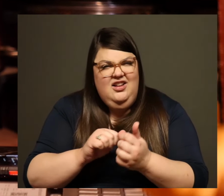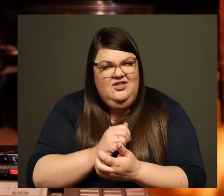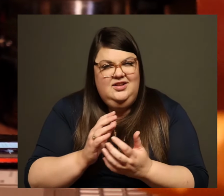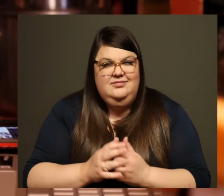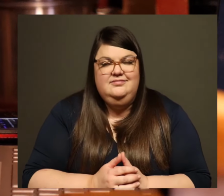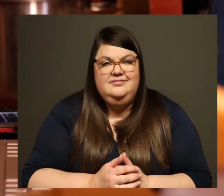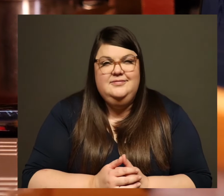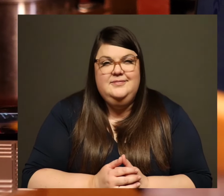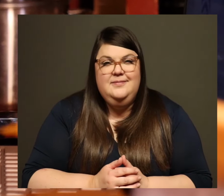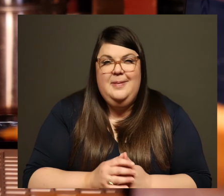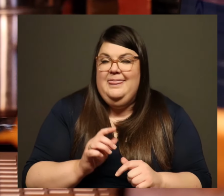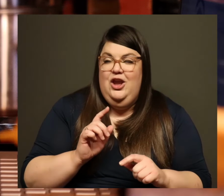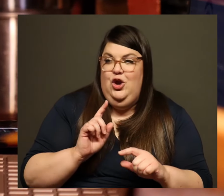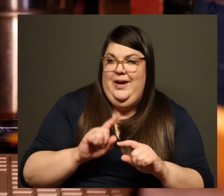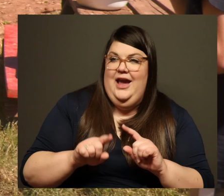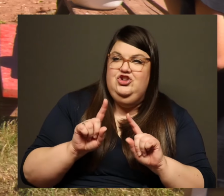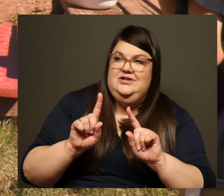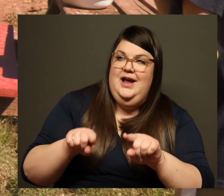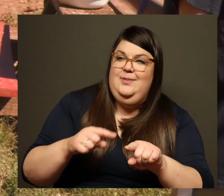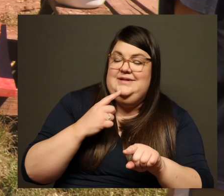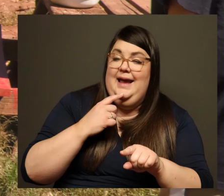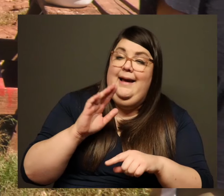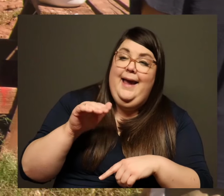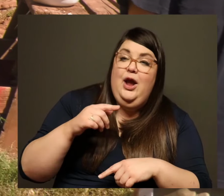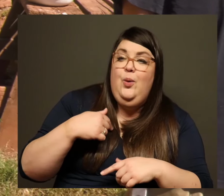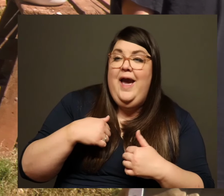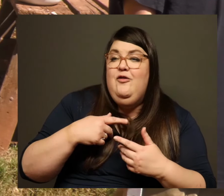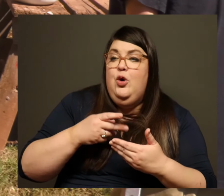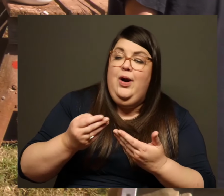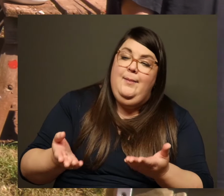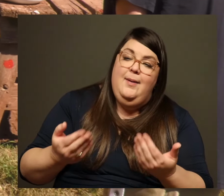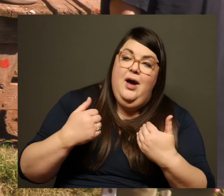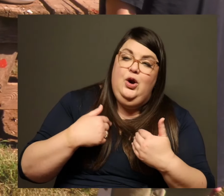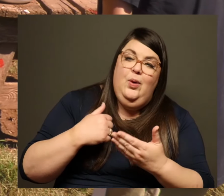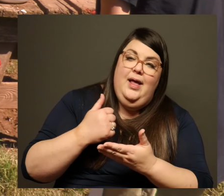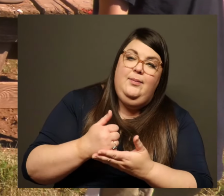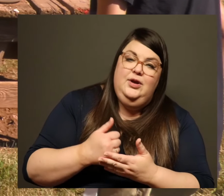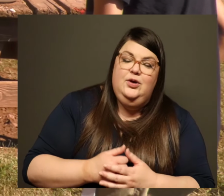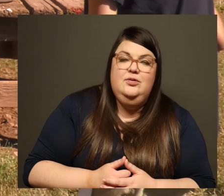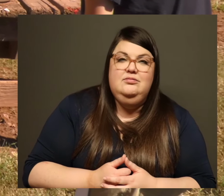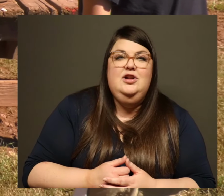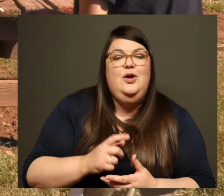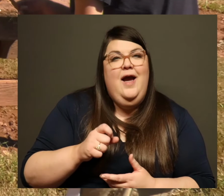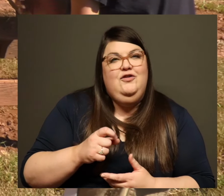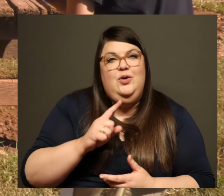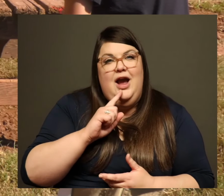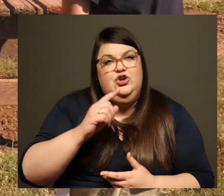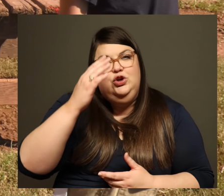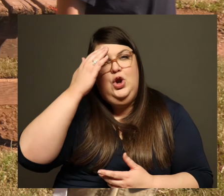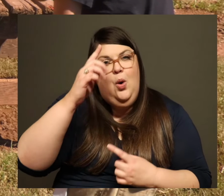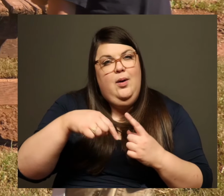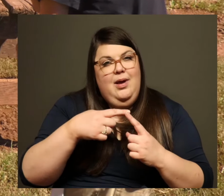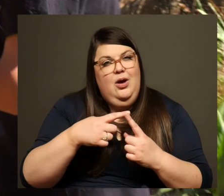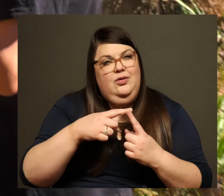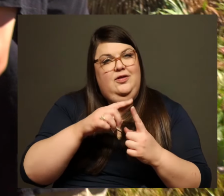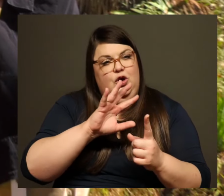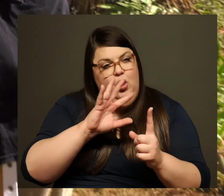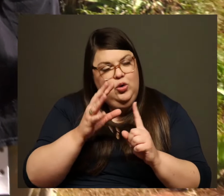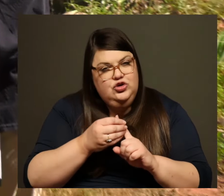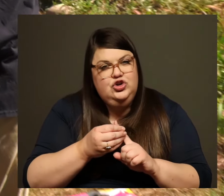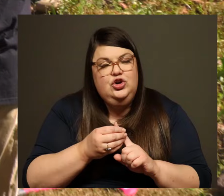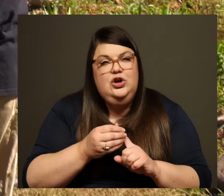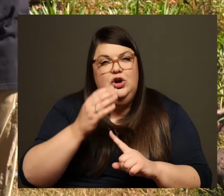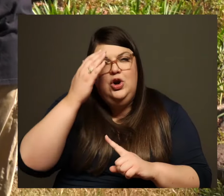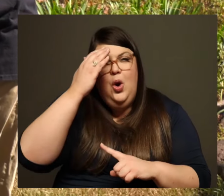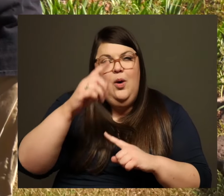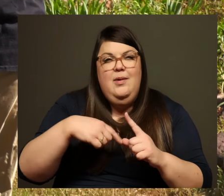can't just come out here and say, hey, we got this program, come on in, we're gonna help you. You have to know a little bit about the culture, a